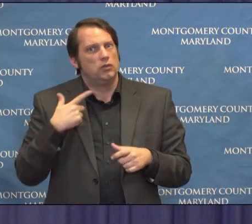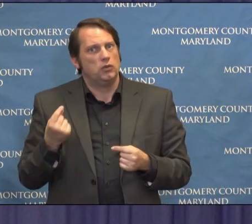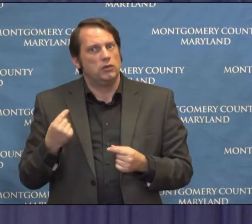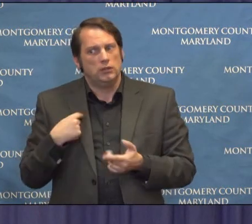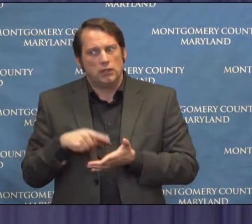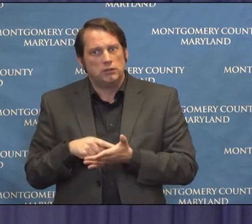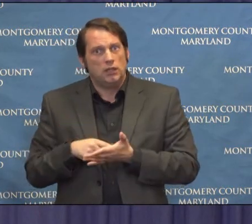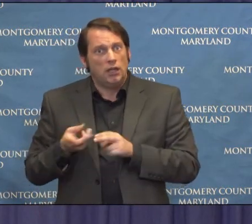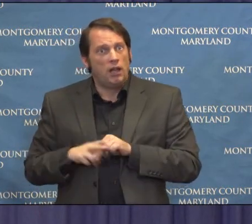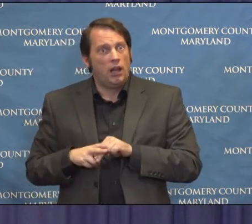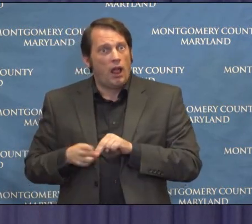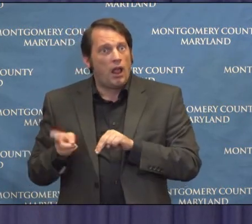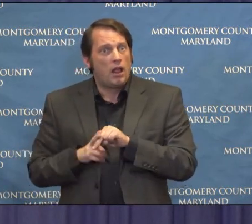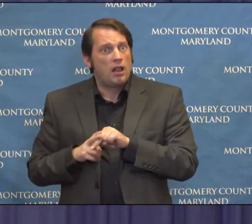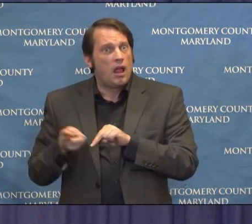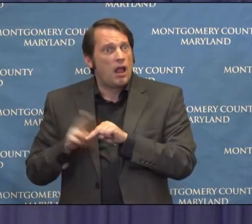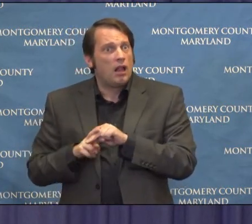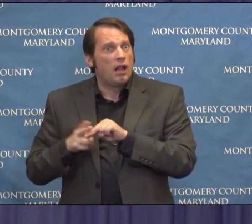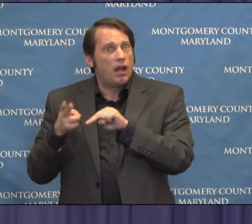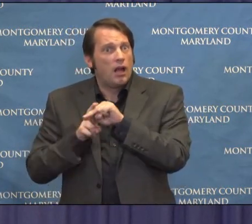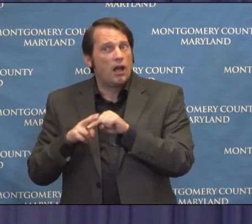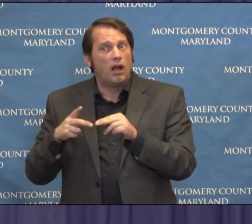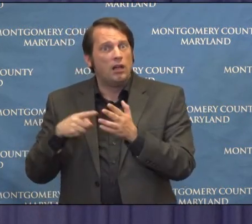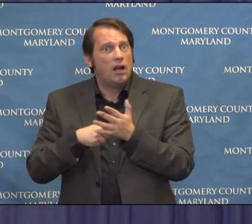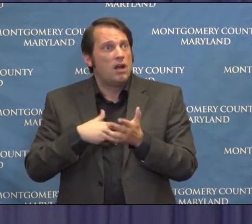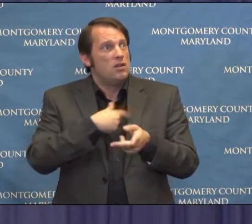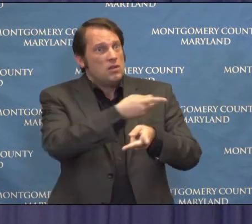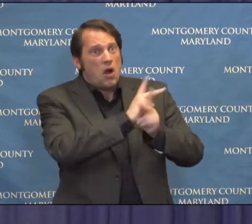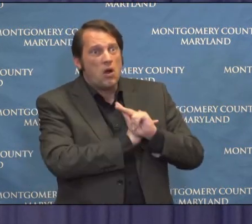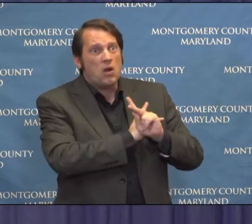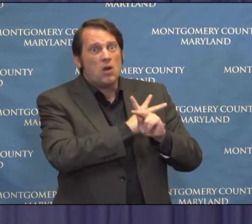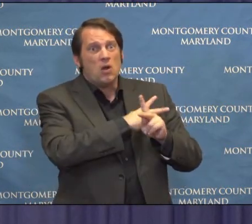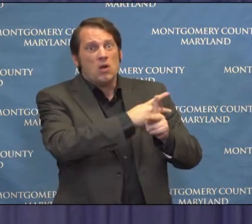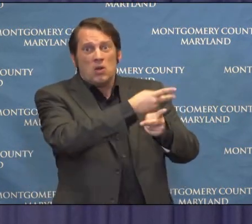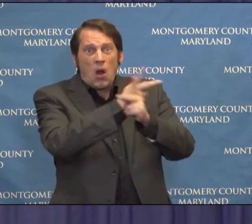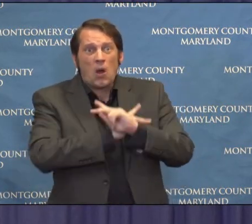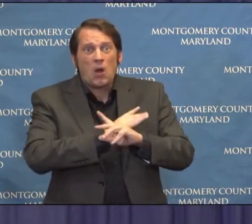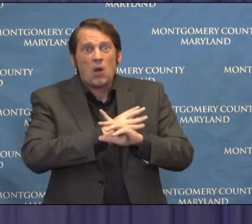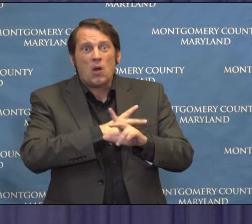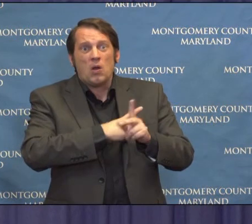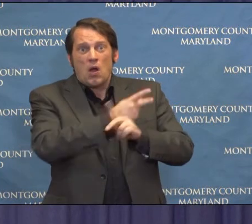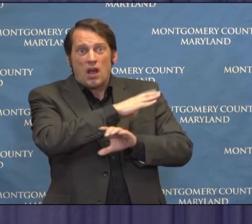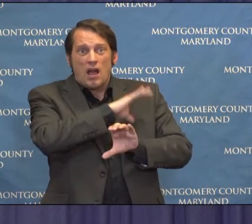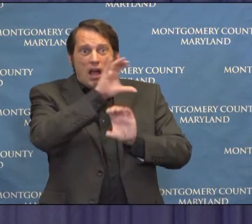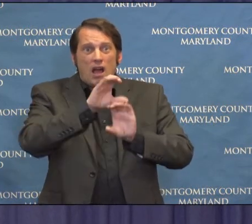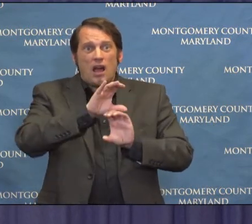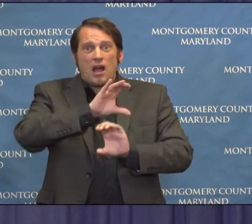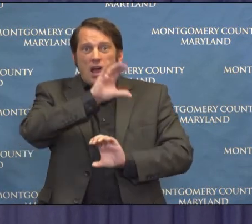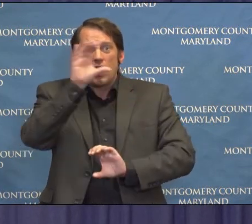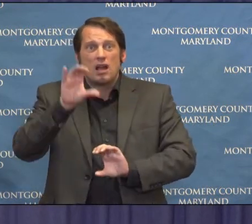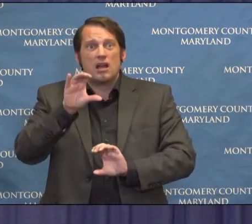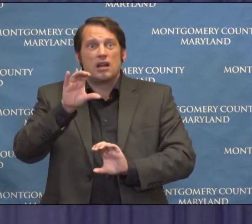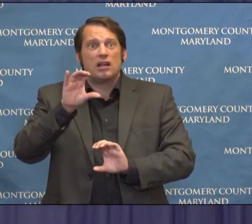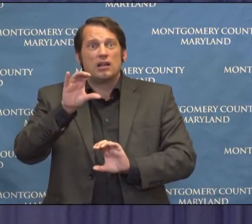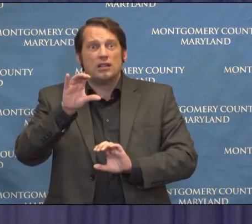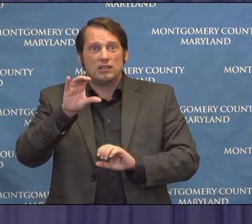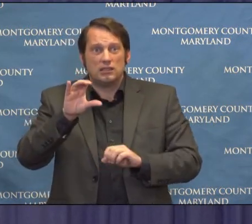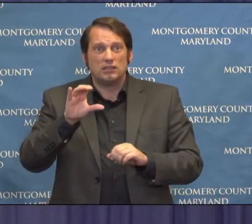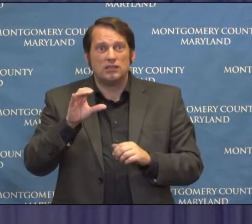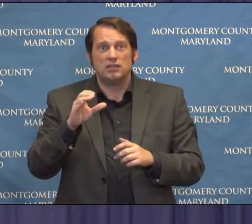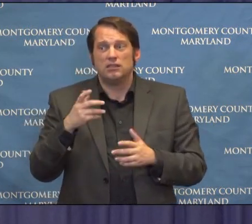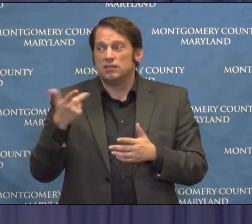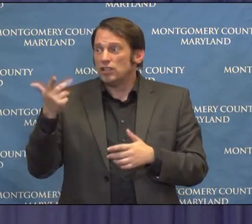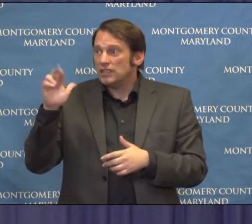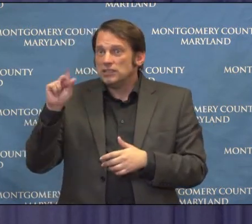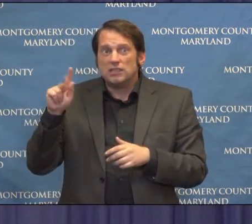non-payment of loans they had. And if they cannot get a path forward with grants, they may decide it's not